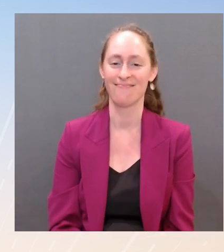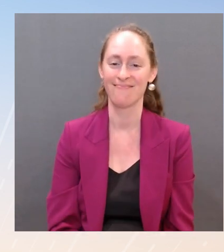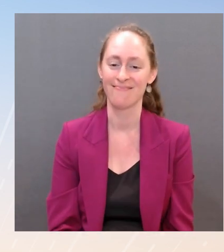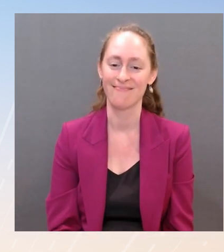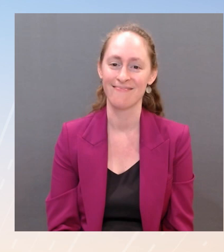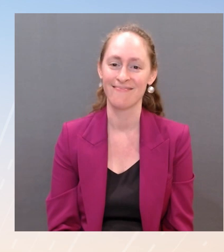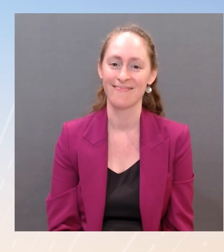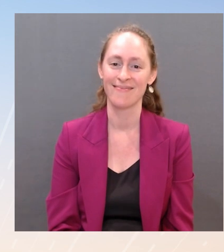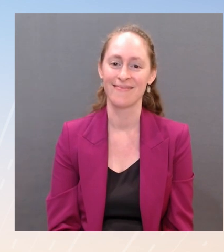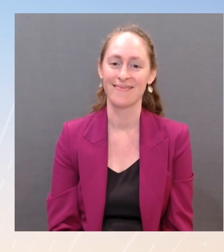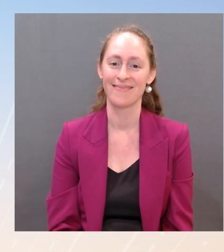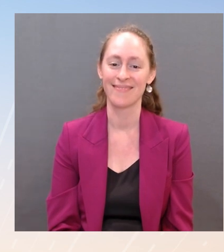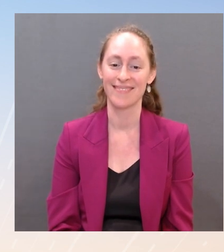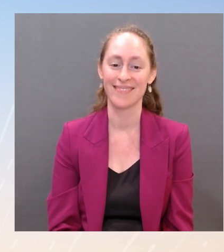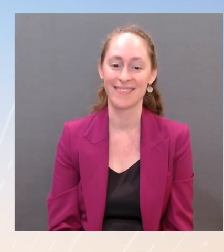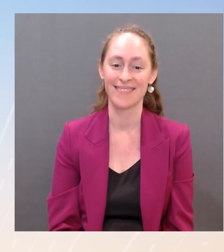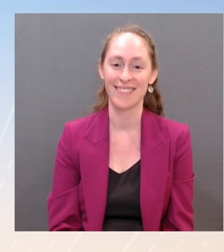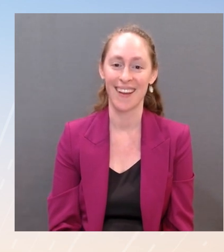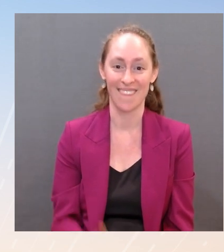hi.